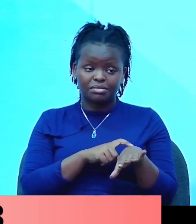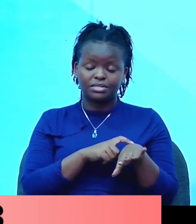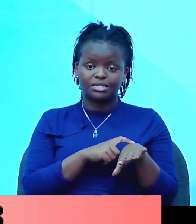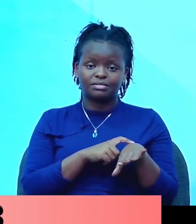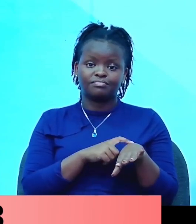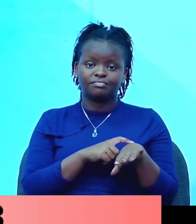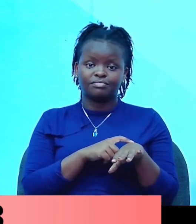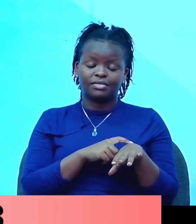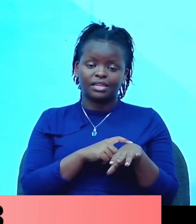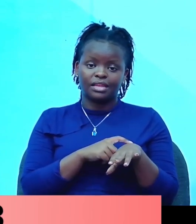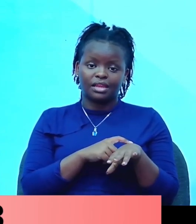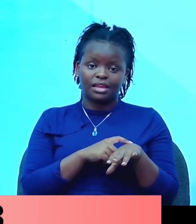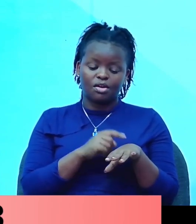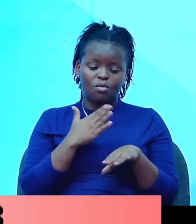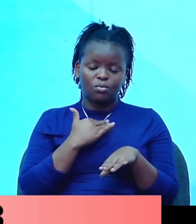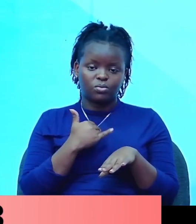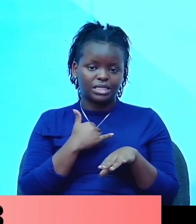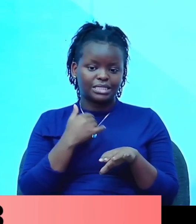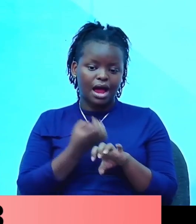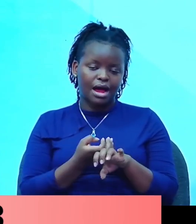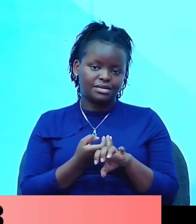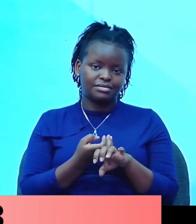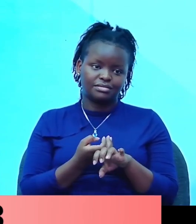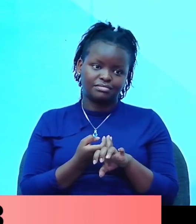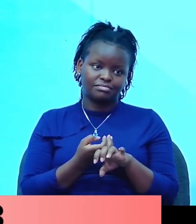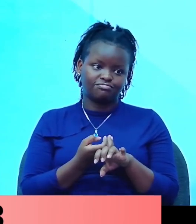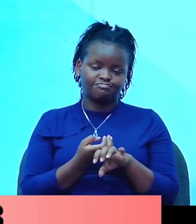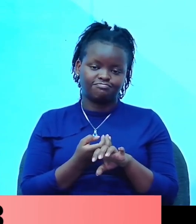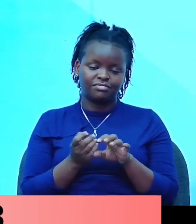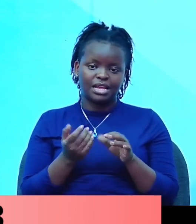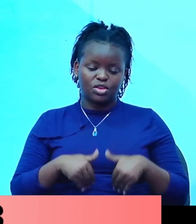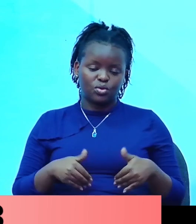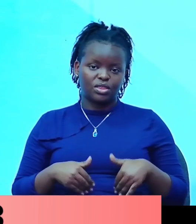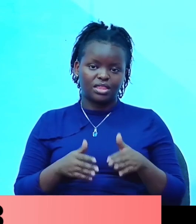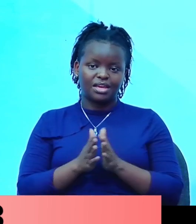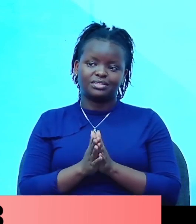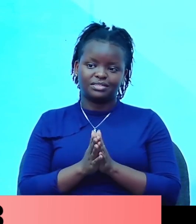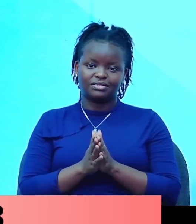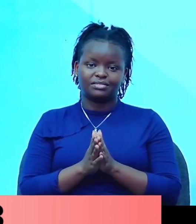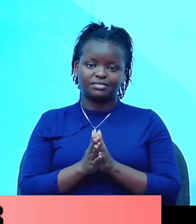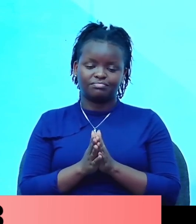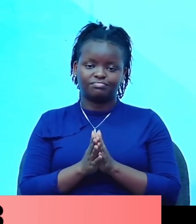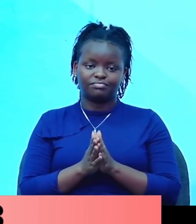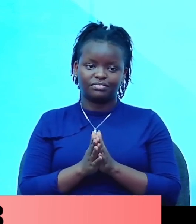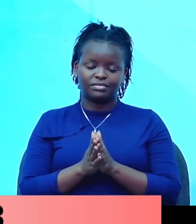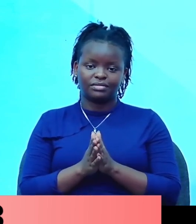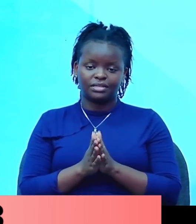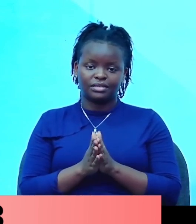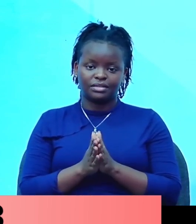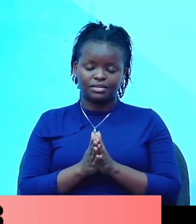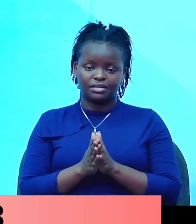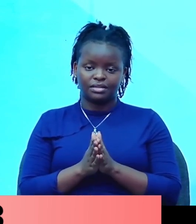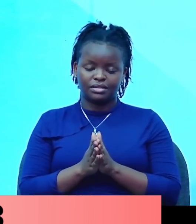measures, and whatnot, and especially for young and informal sector workers, or maybe your consumers or